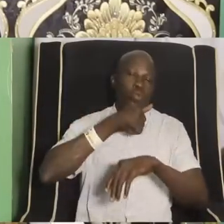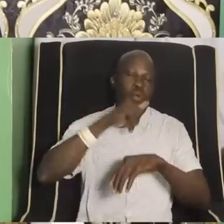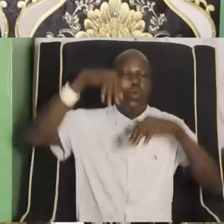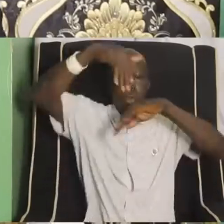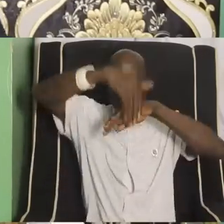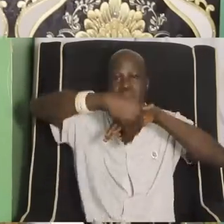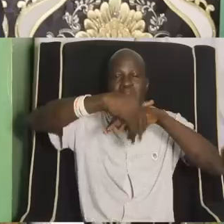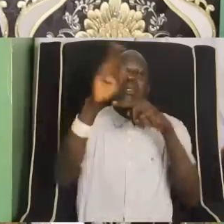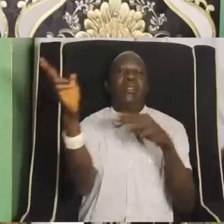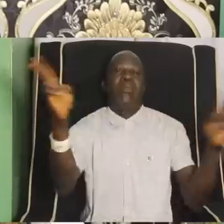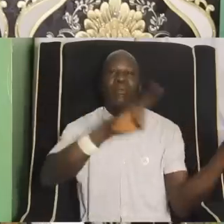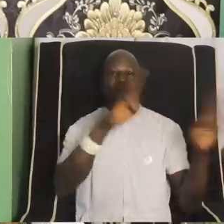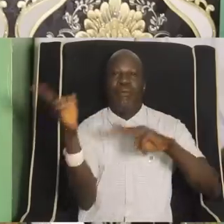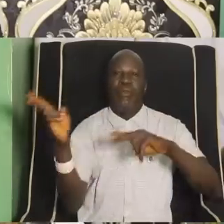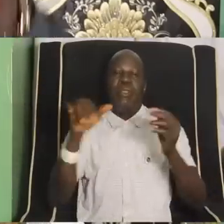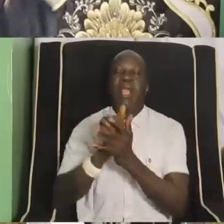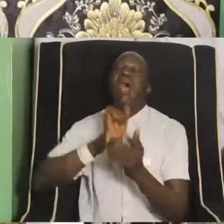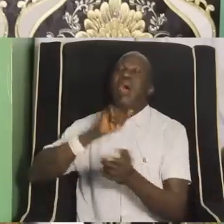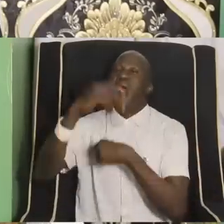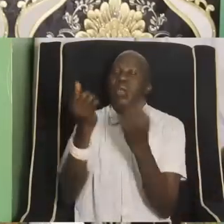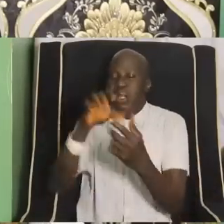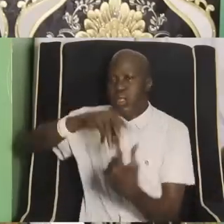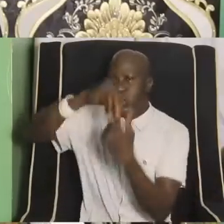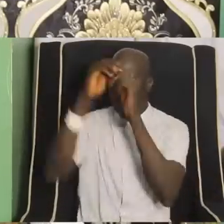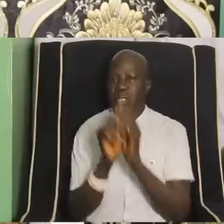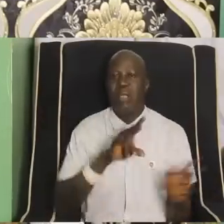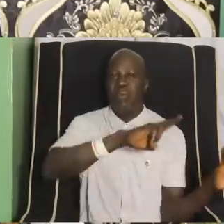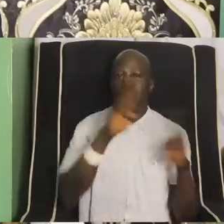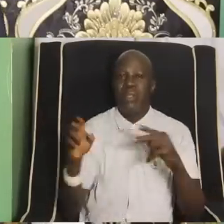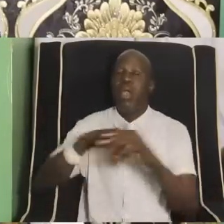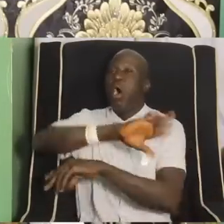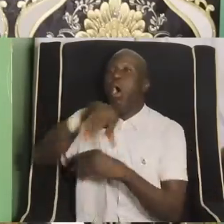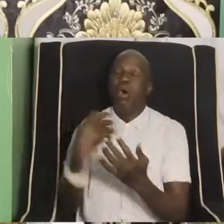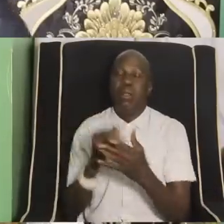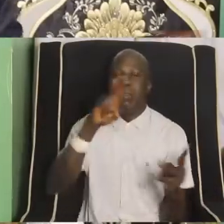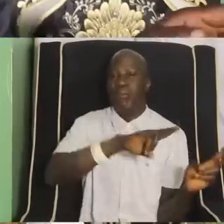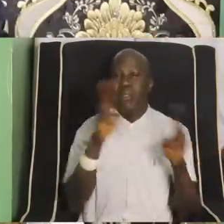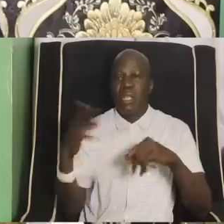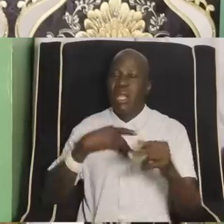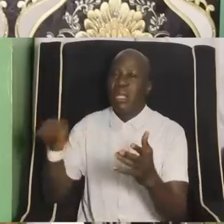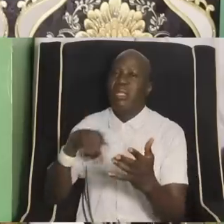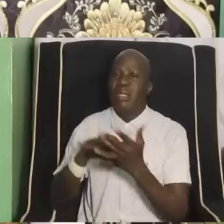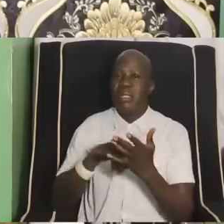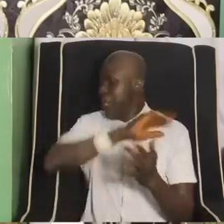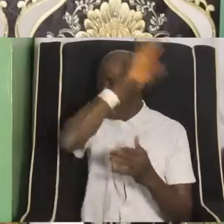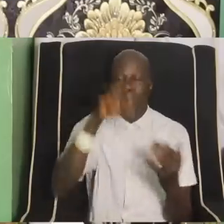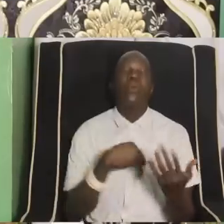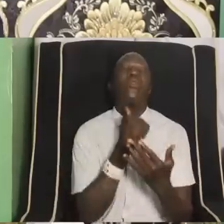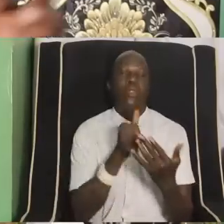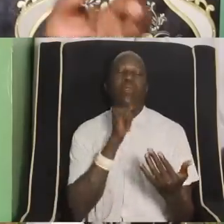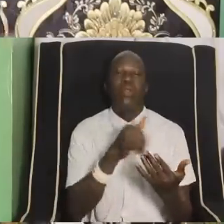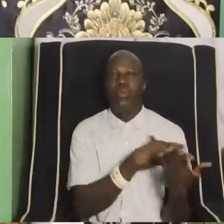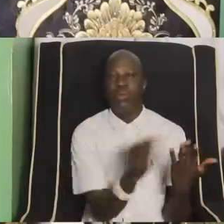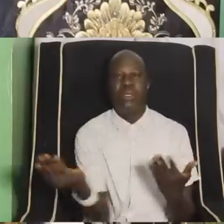oru ni akanṣe ni. Special vigil. Bẹ́ẹ̀ ni akanṣe ni. Special one. Àwọn iṣọ oru báyìí. all the vigil like this, you must not miss